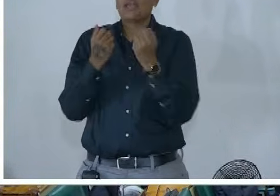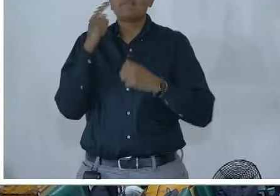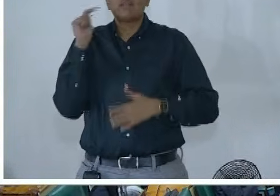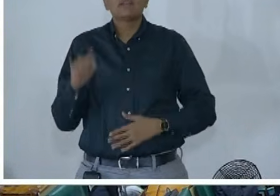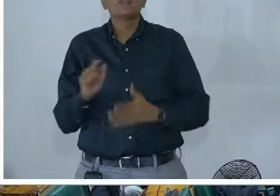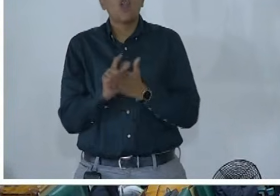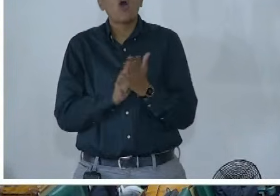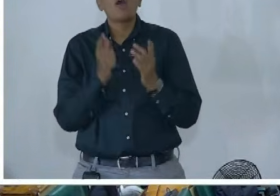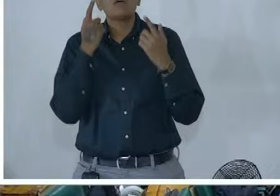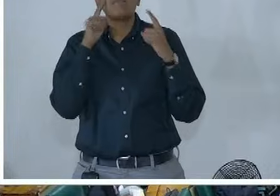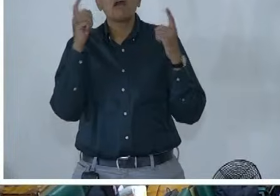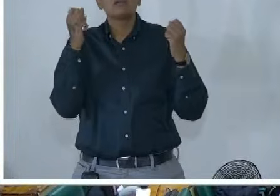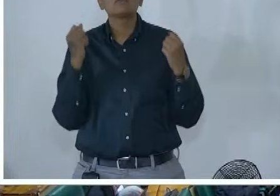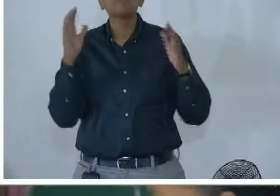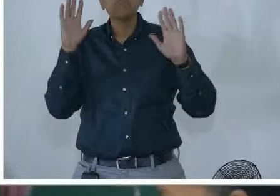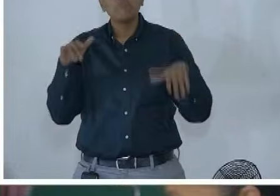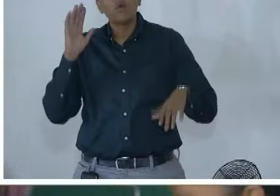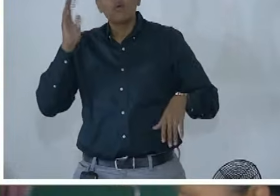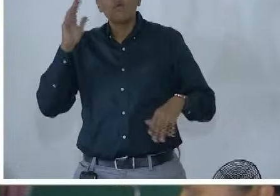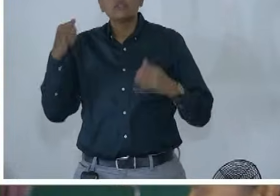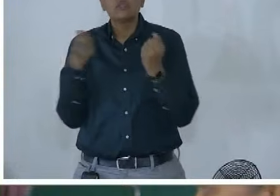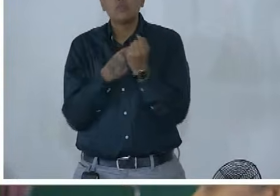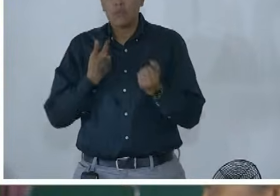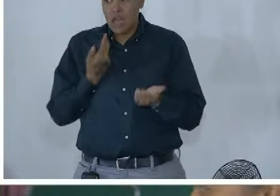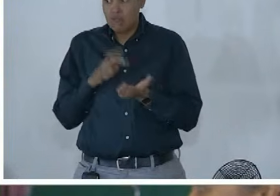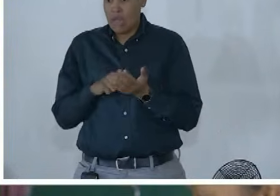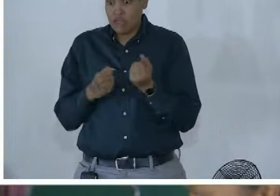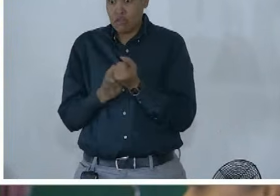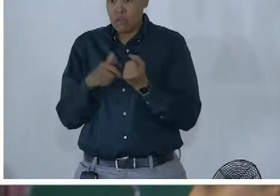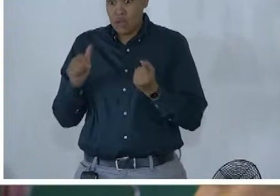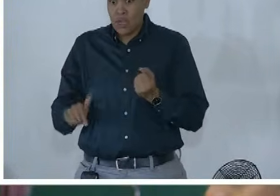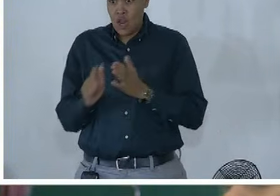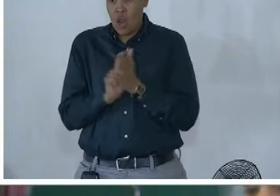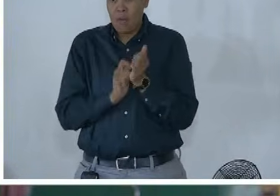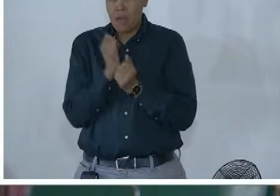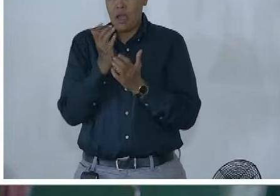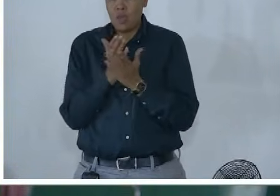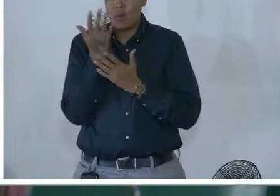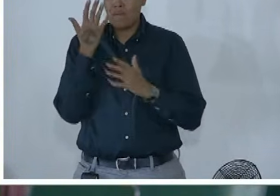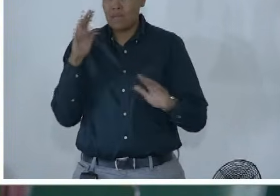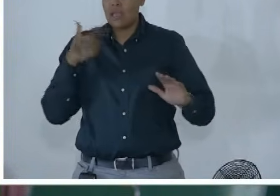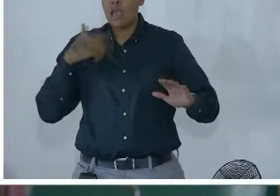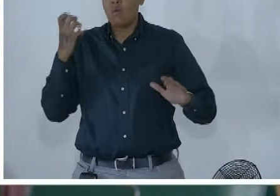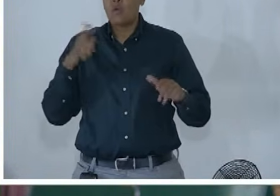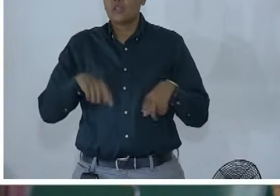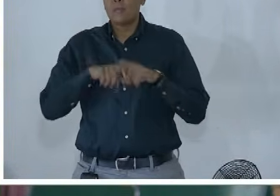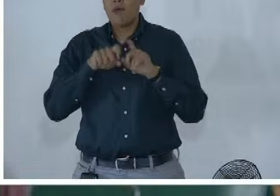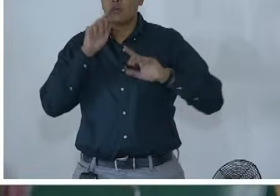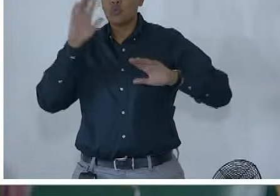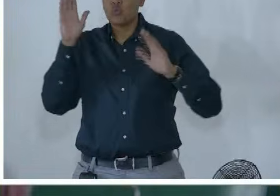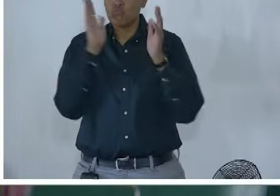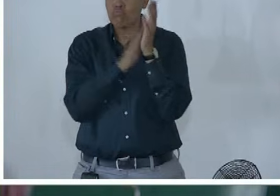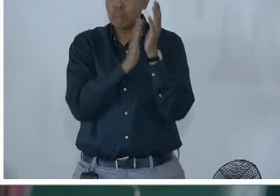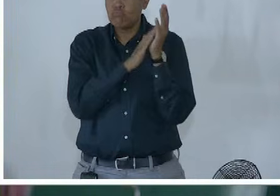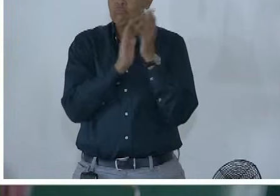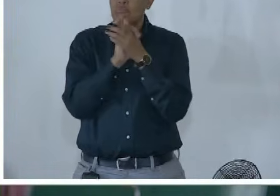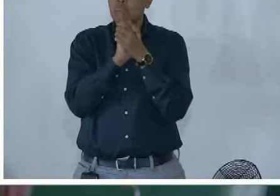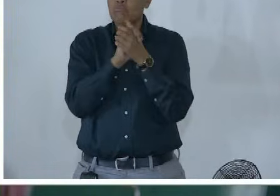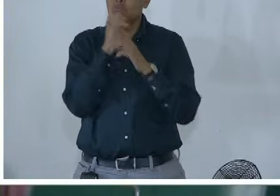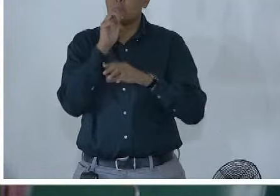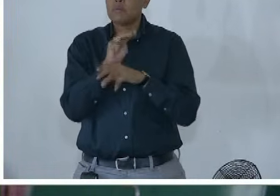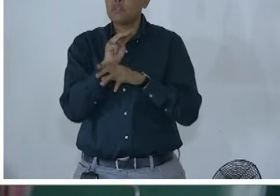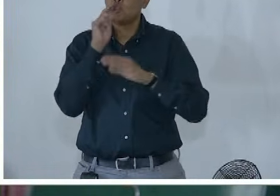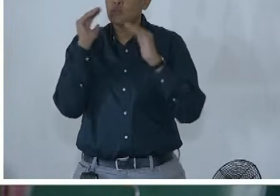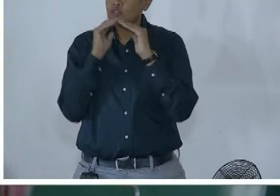bill. I rise too to support the bill, and I want to pause to commend the Minister of Justice